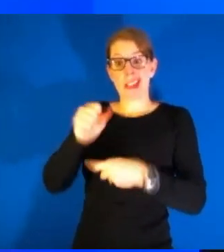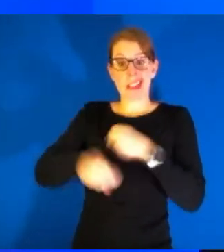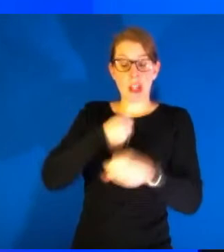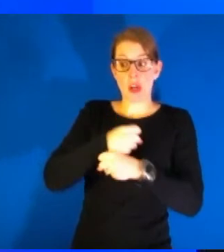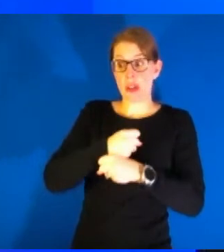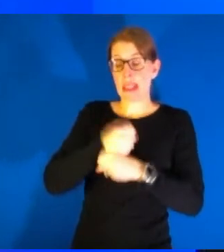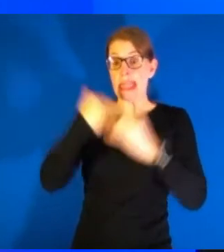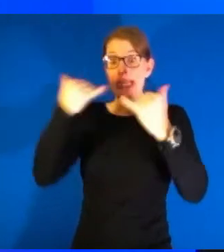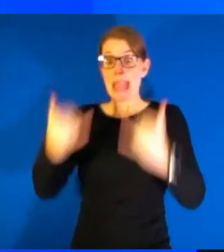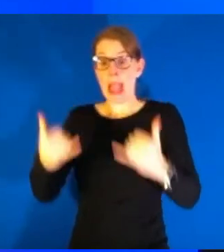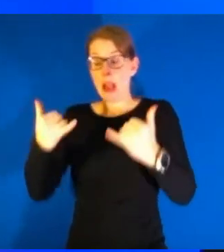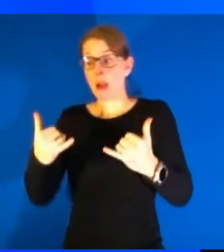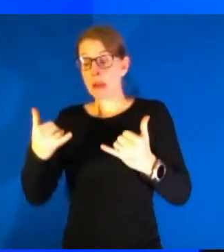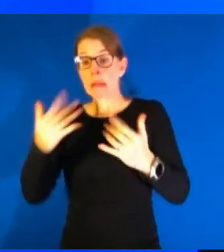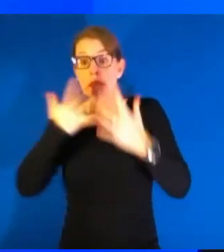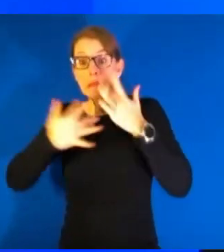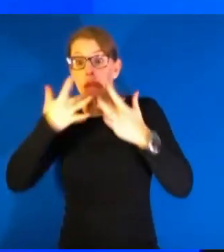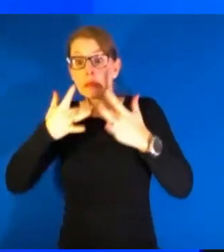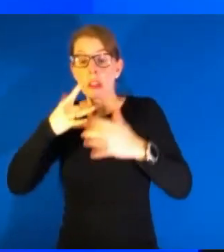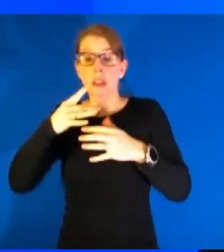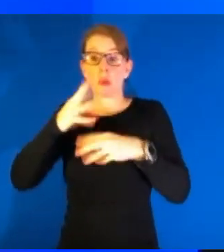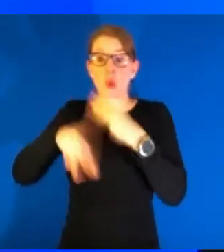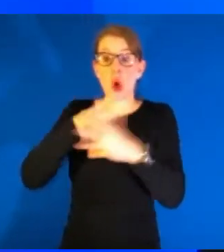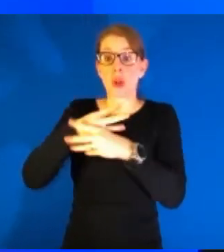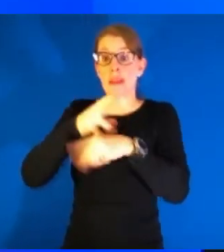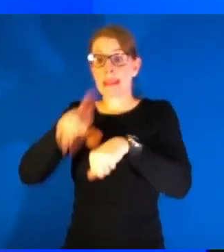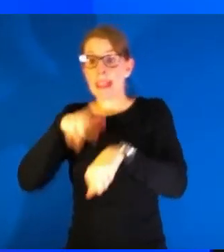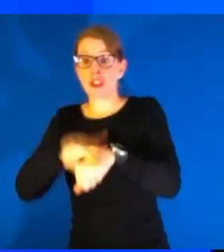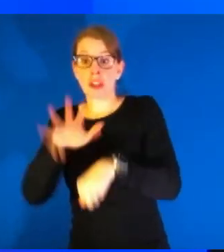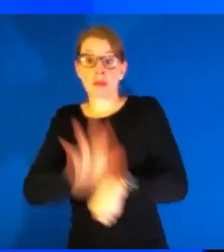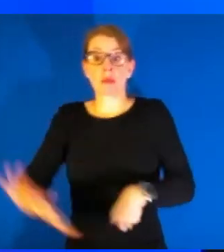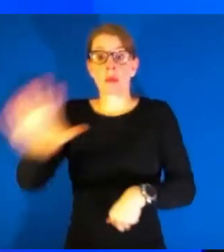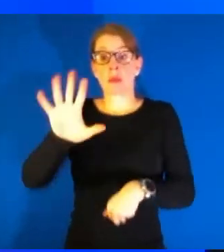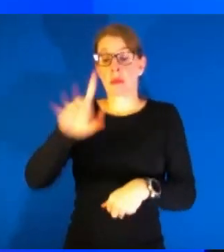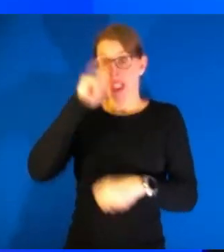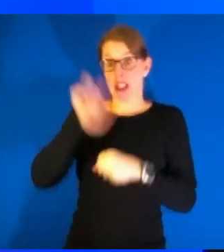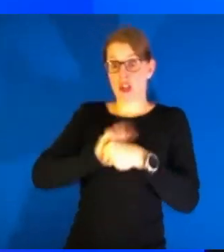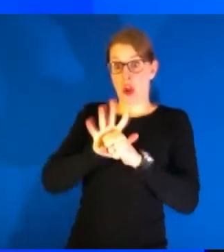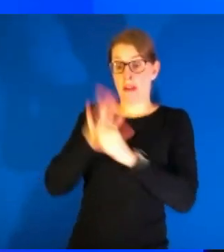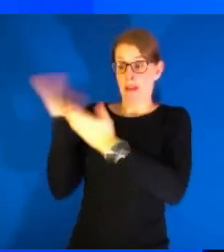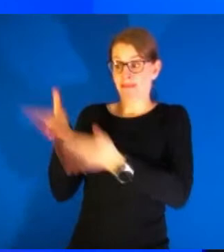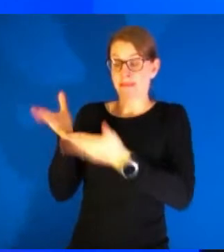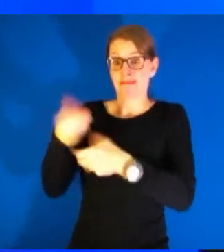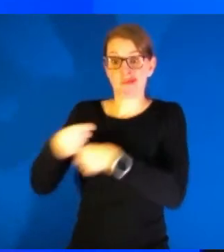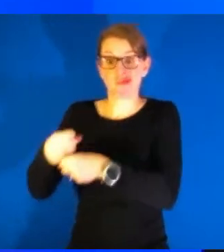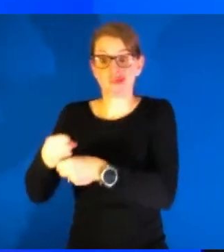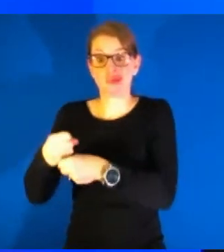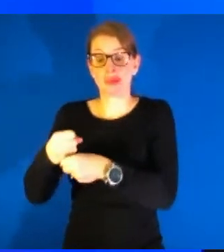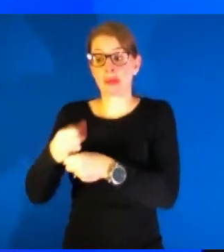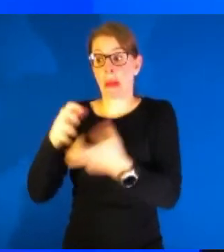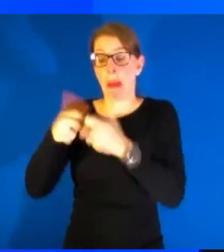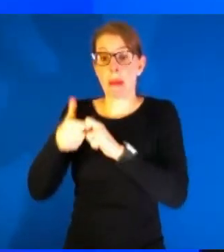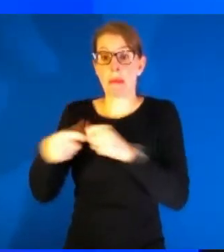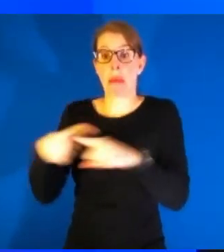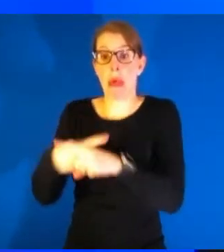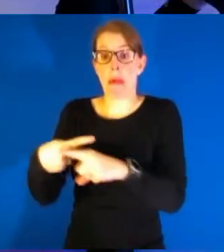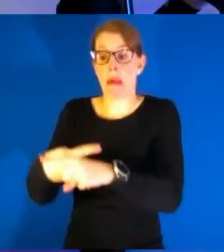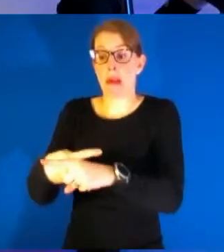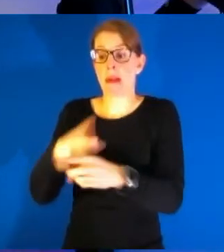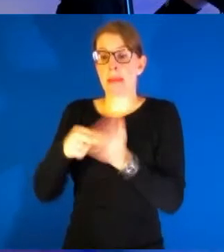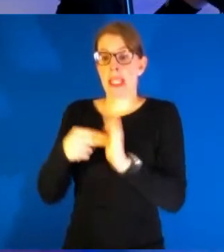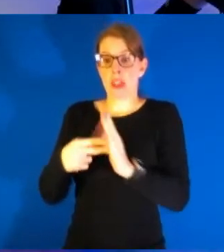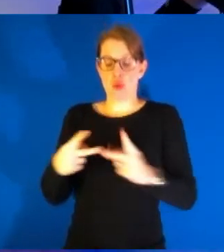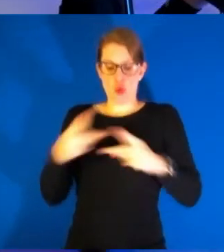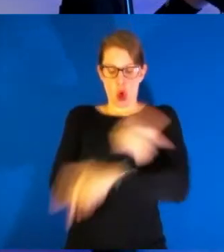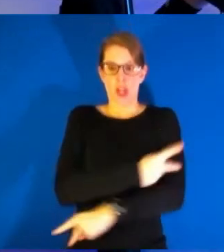the world and throughout the nation because of COVID, delivery issues, production issues, all those things, it's just made it worse. So we try to